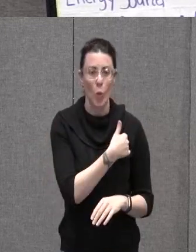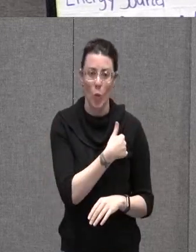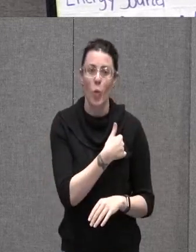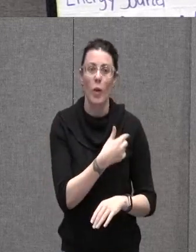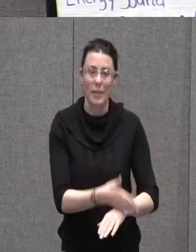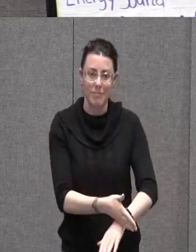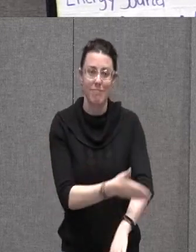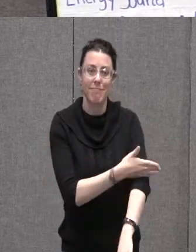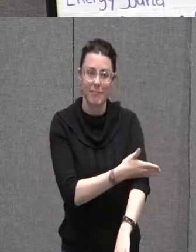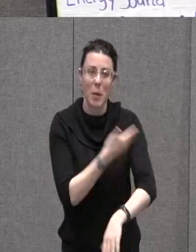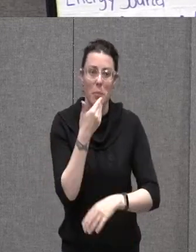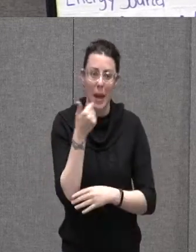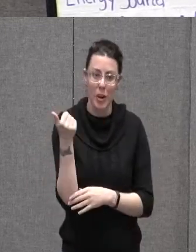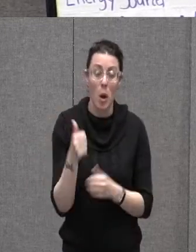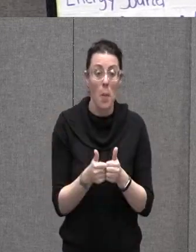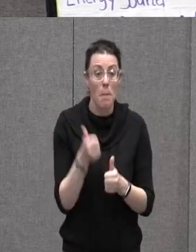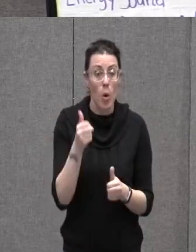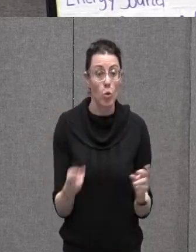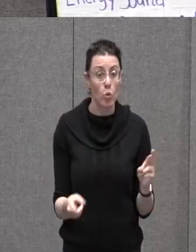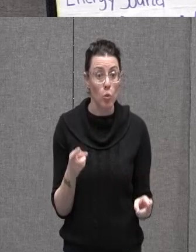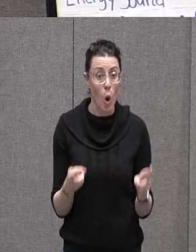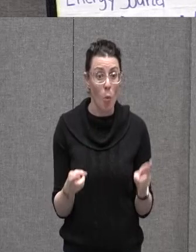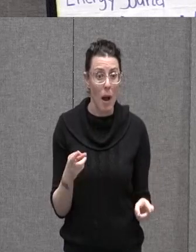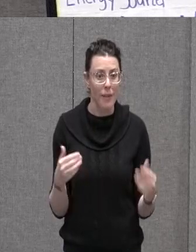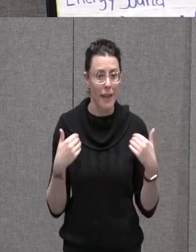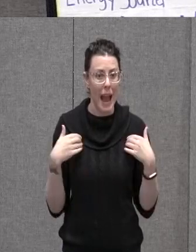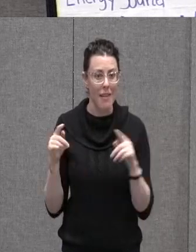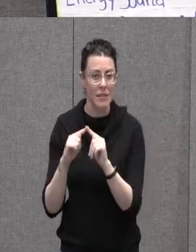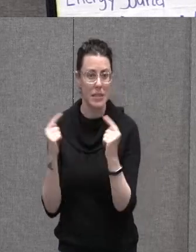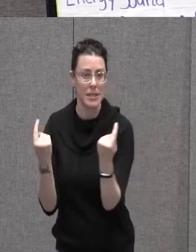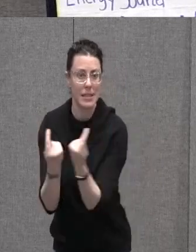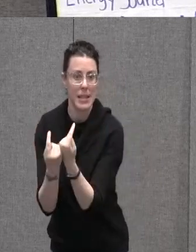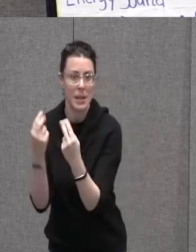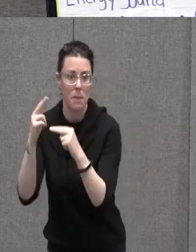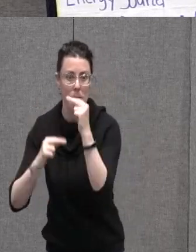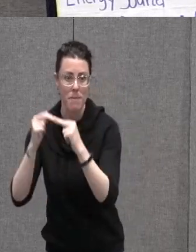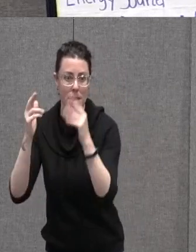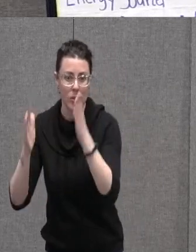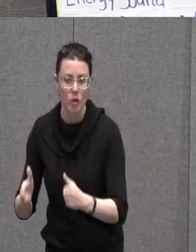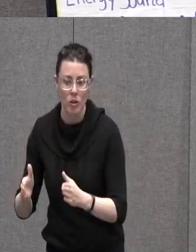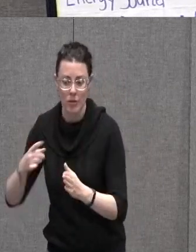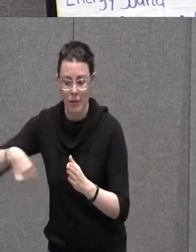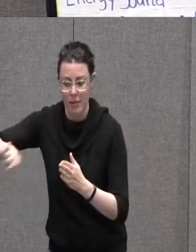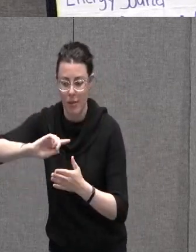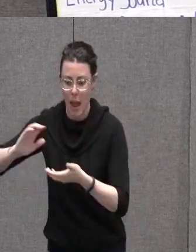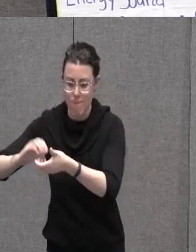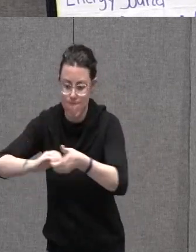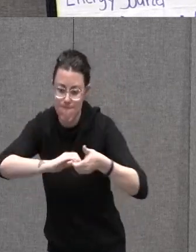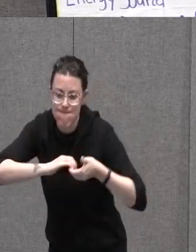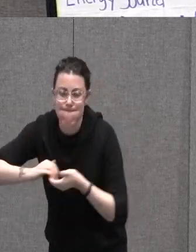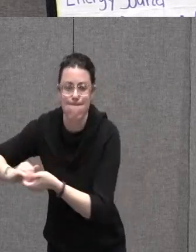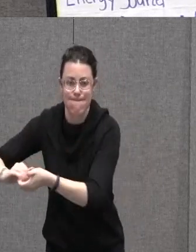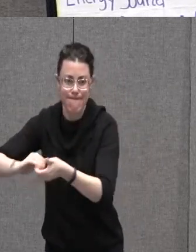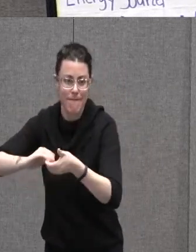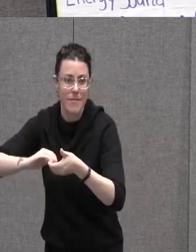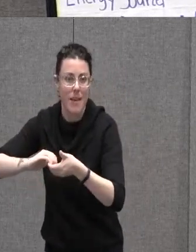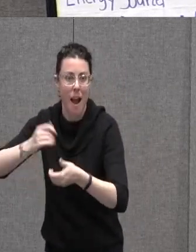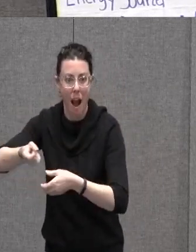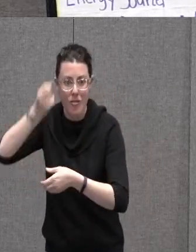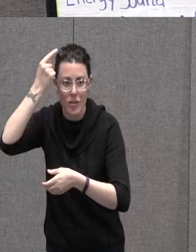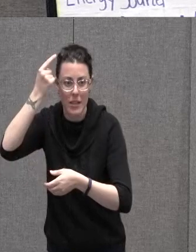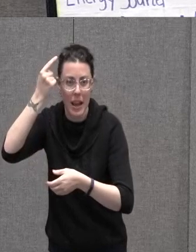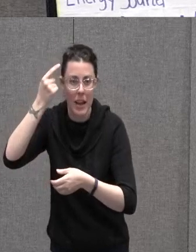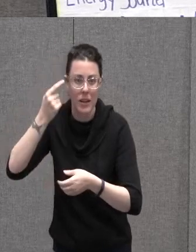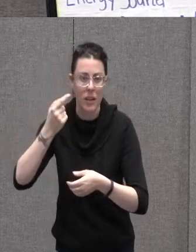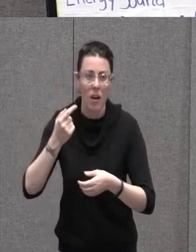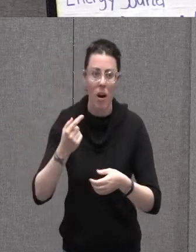people who collaborate and help each other understand. So could you and I work together? Maybe That would be so bounce fun. ideas off of